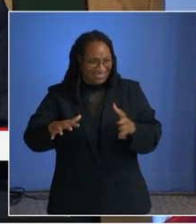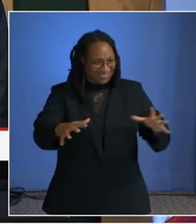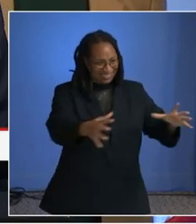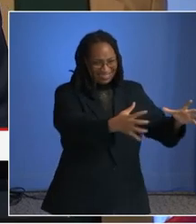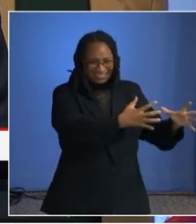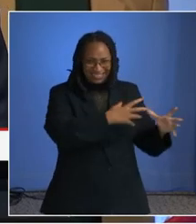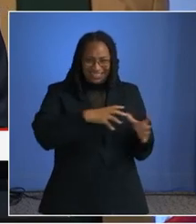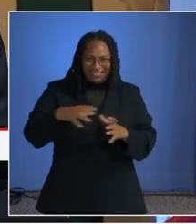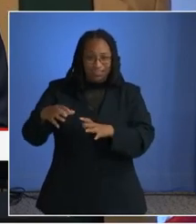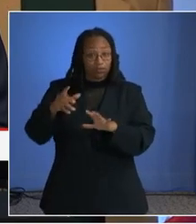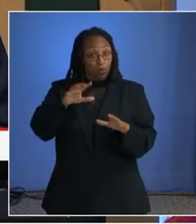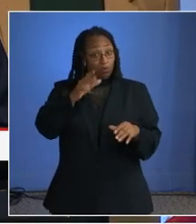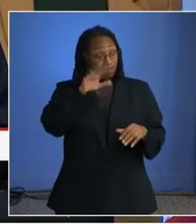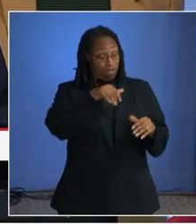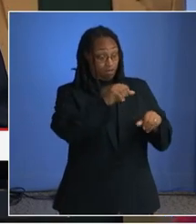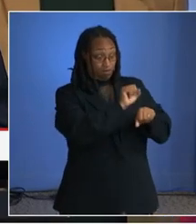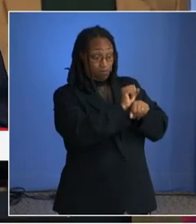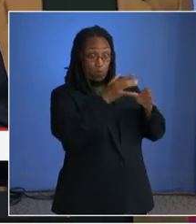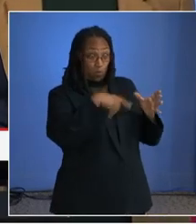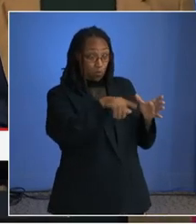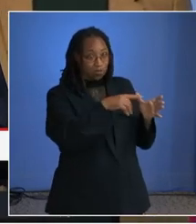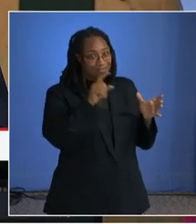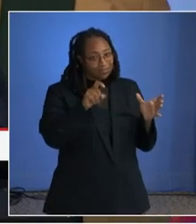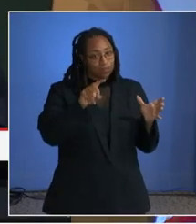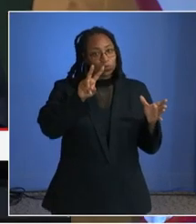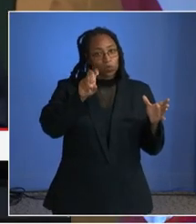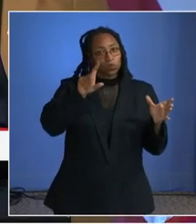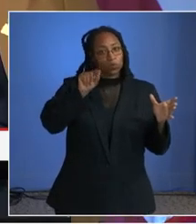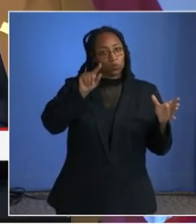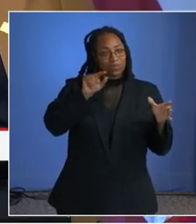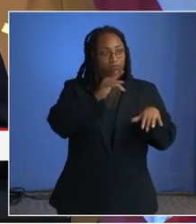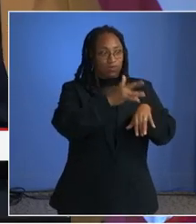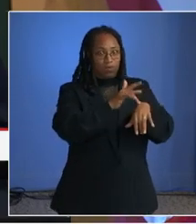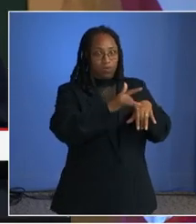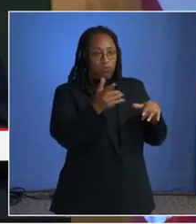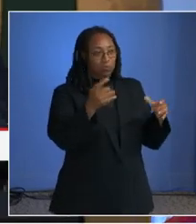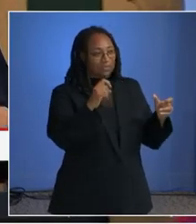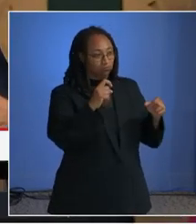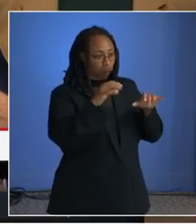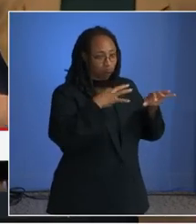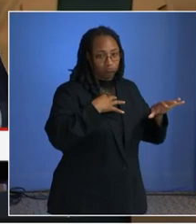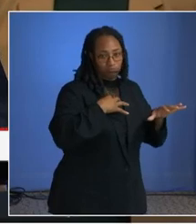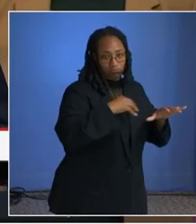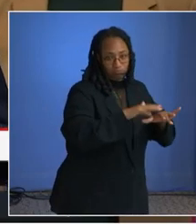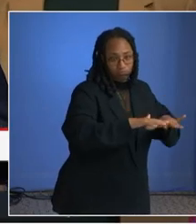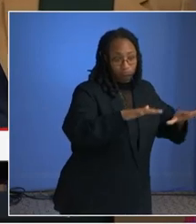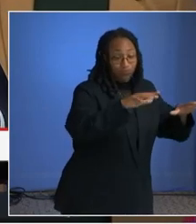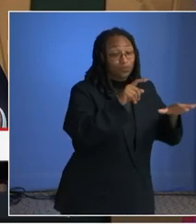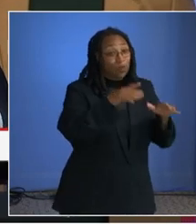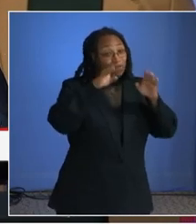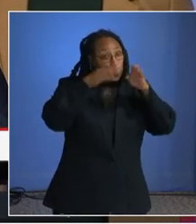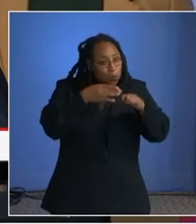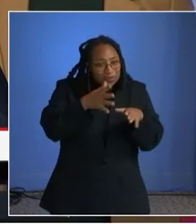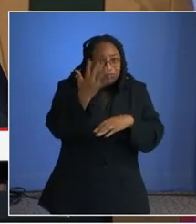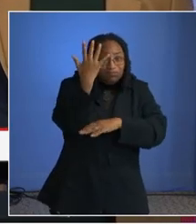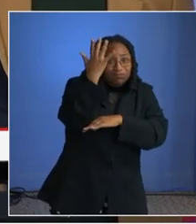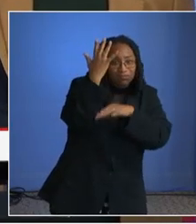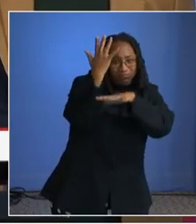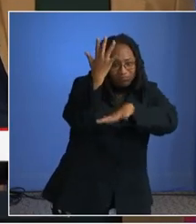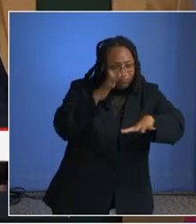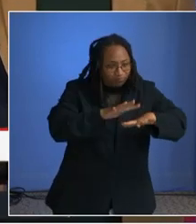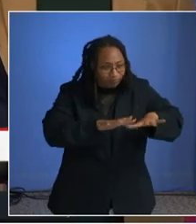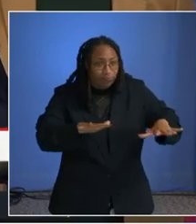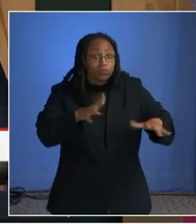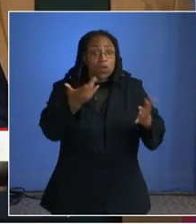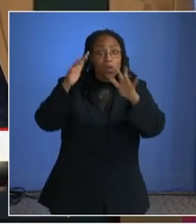and this year are completely separate from the folks that will handle snow. So if we have a slushy or winter, a